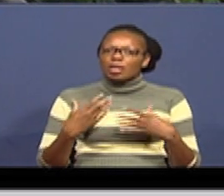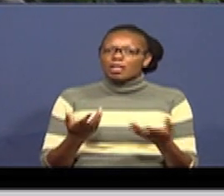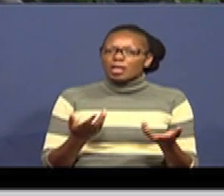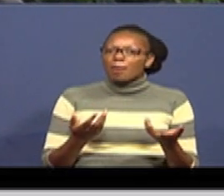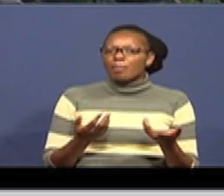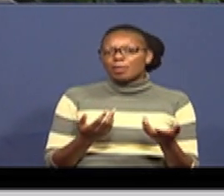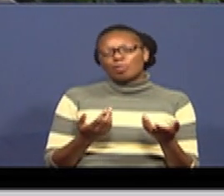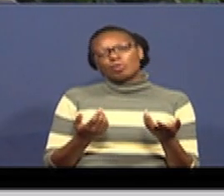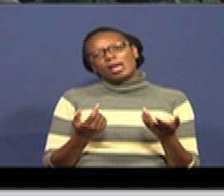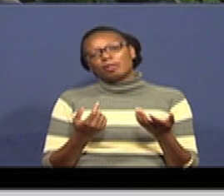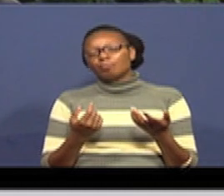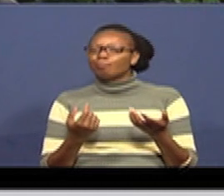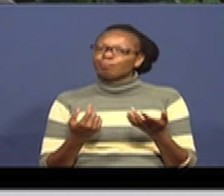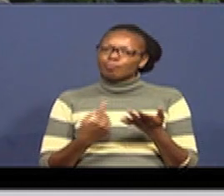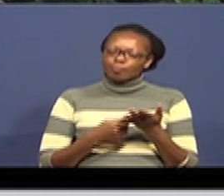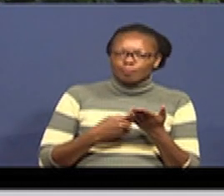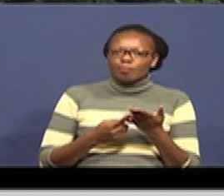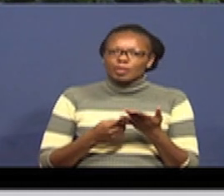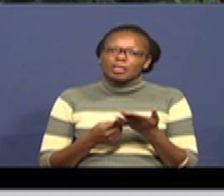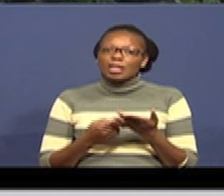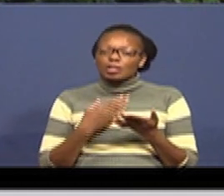chance for